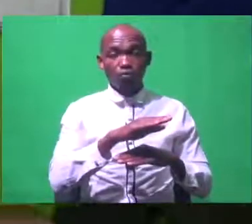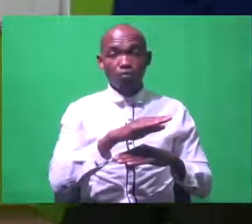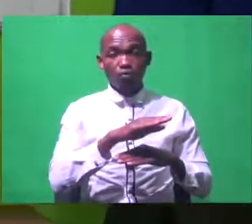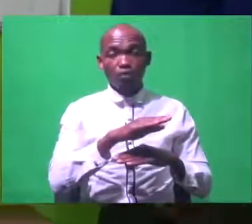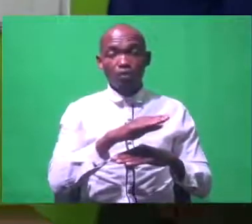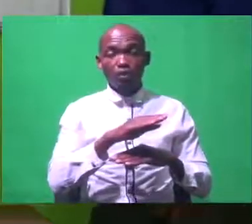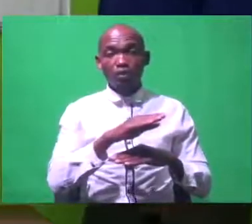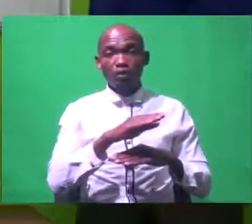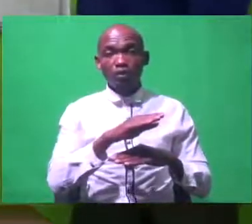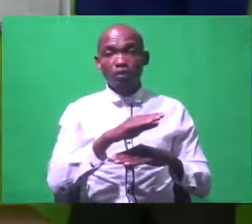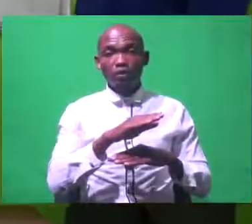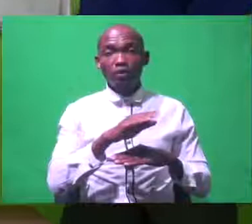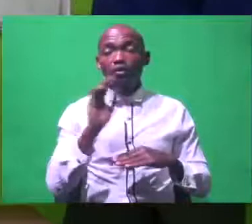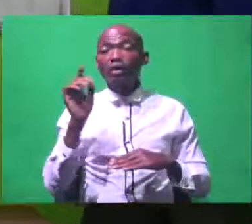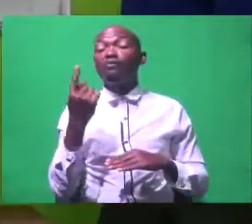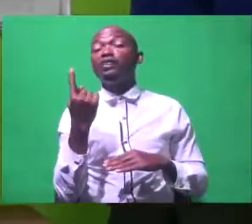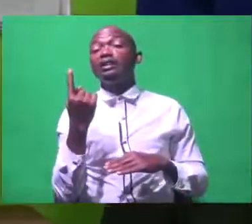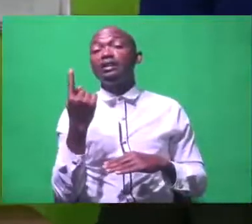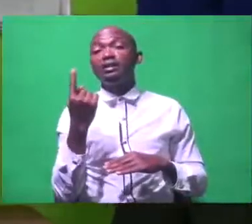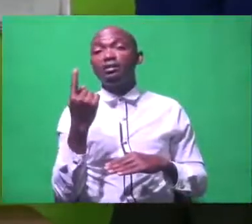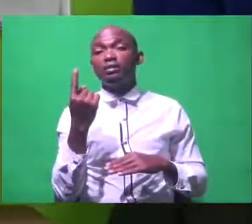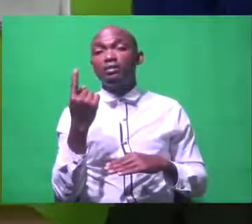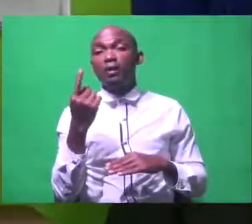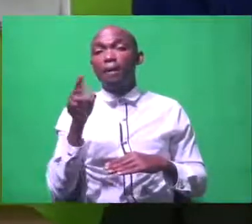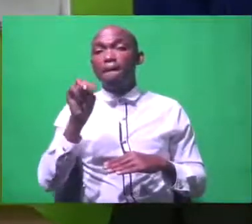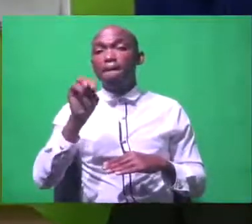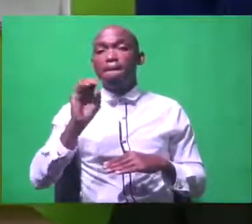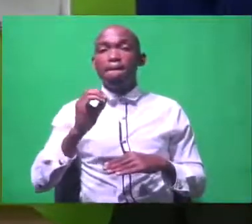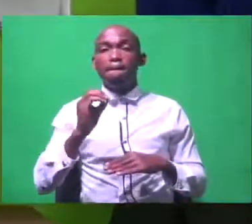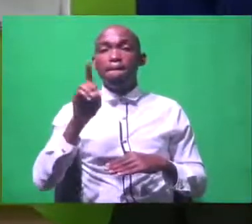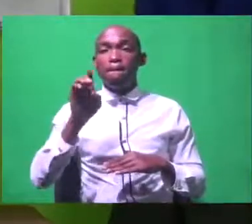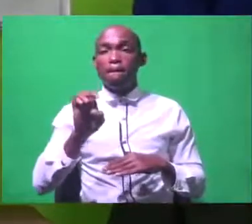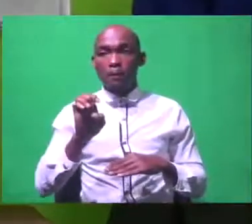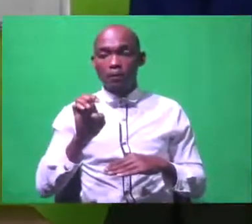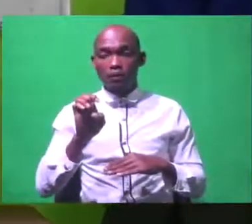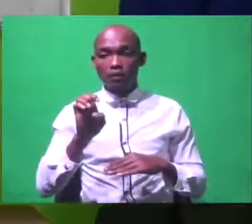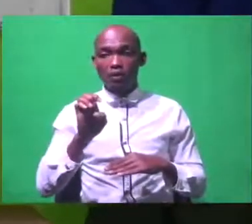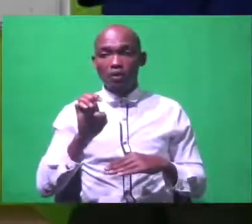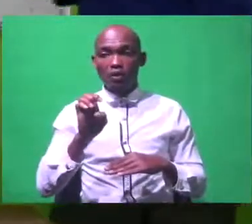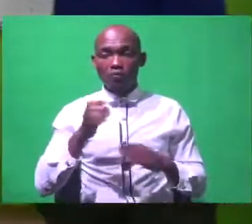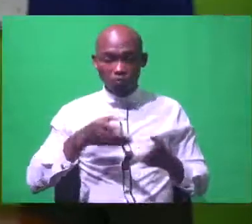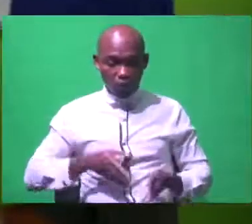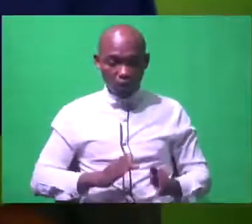to the first mode of production existed in Africa